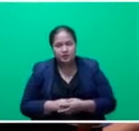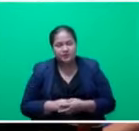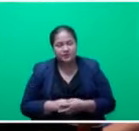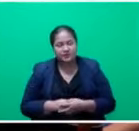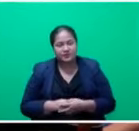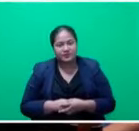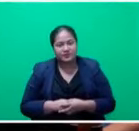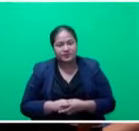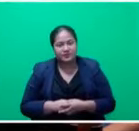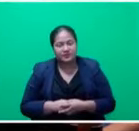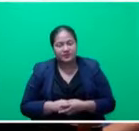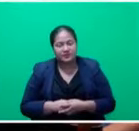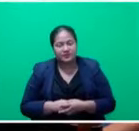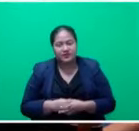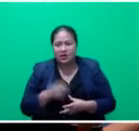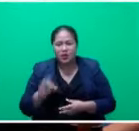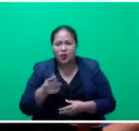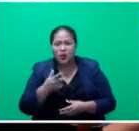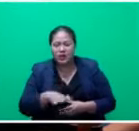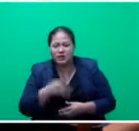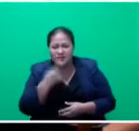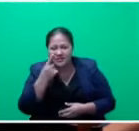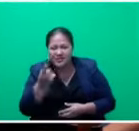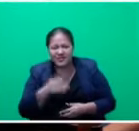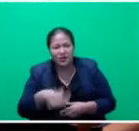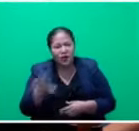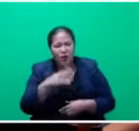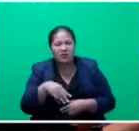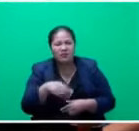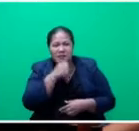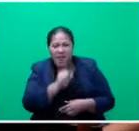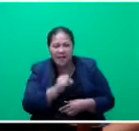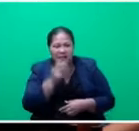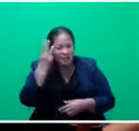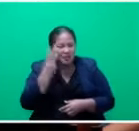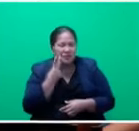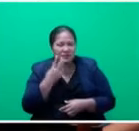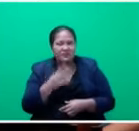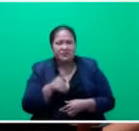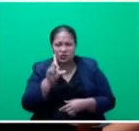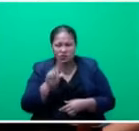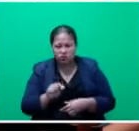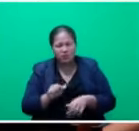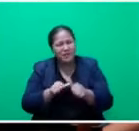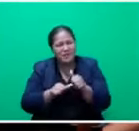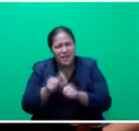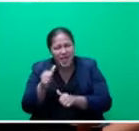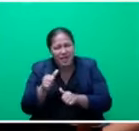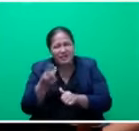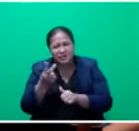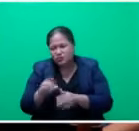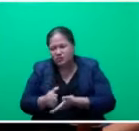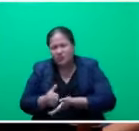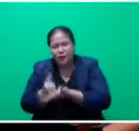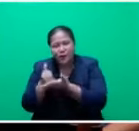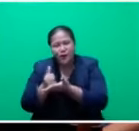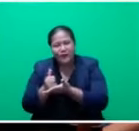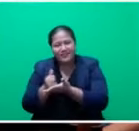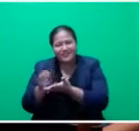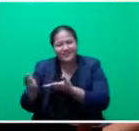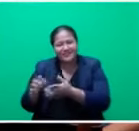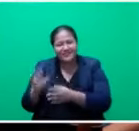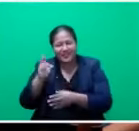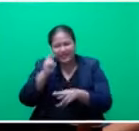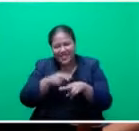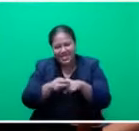the ordinary men and women of Fiji who are doing good, who are doing their best to help their fellow Fiji citizens.